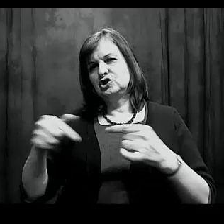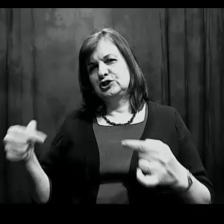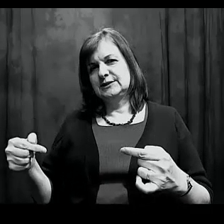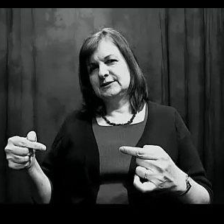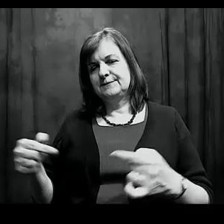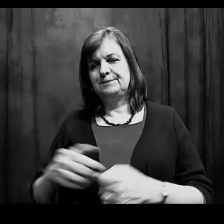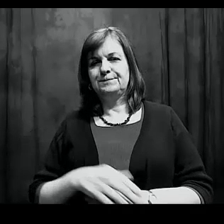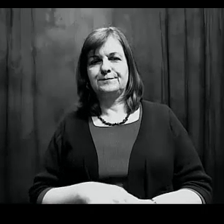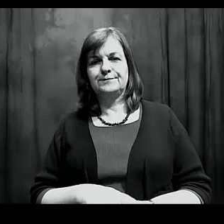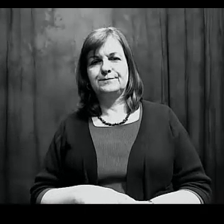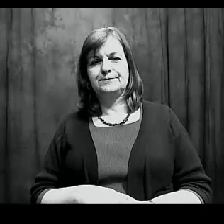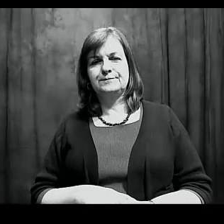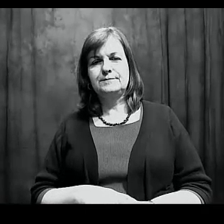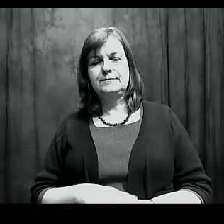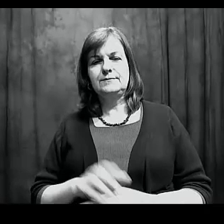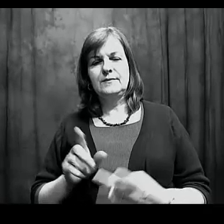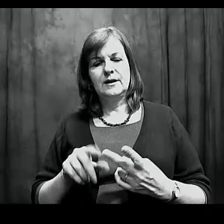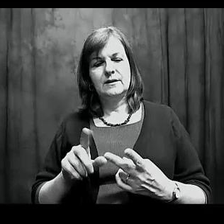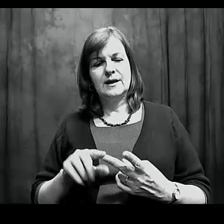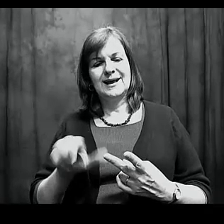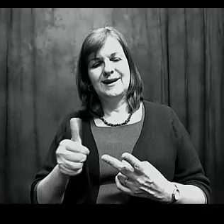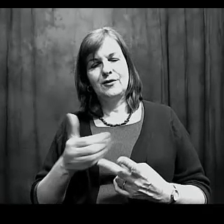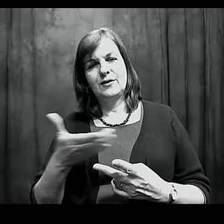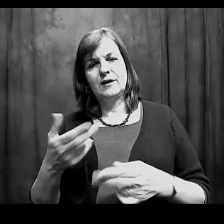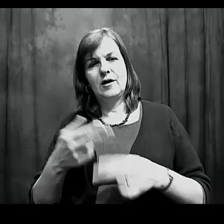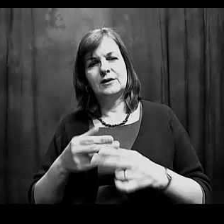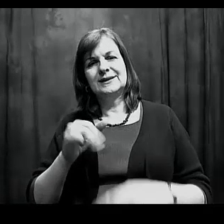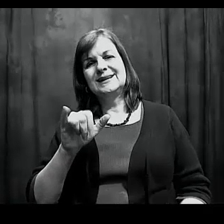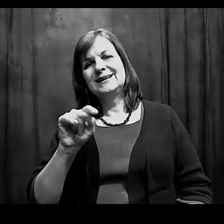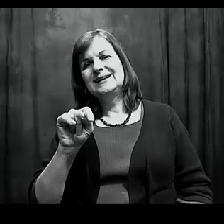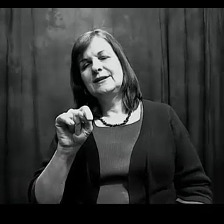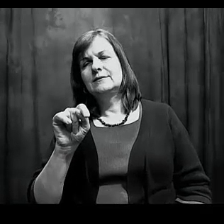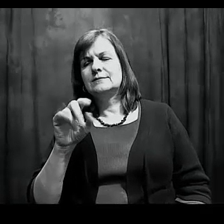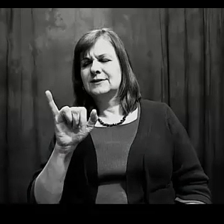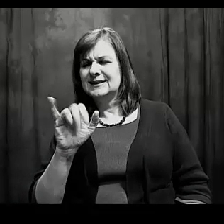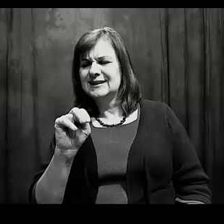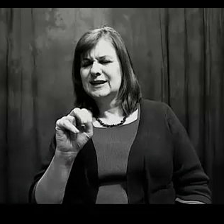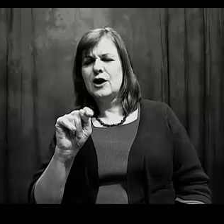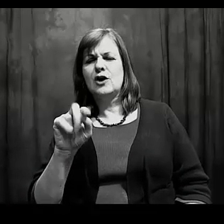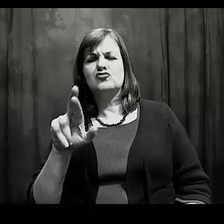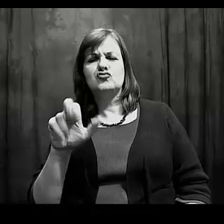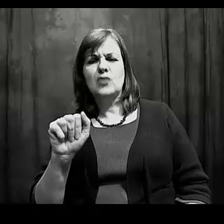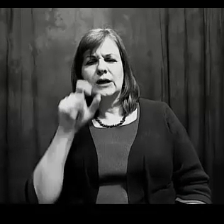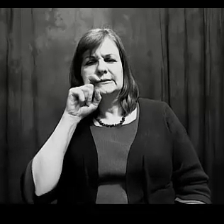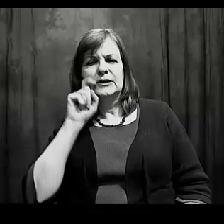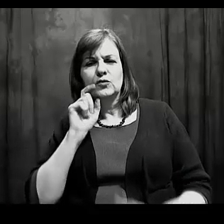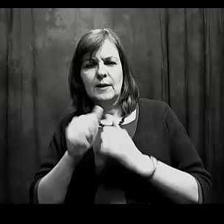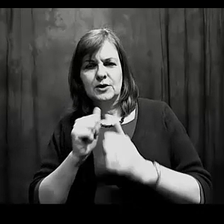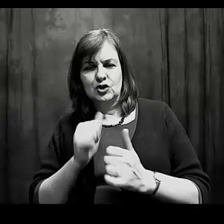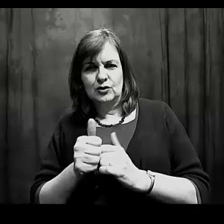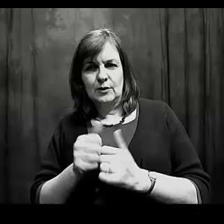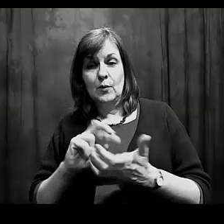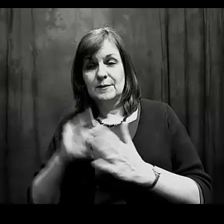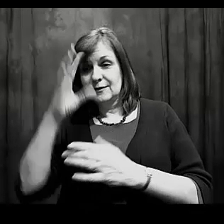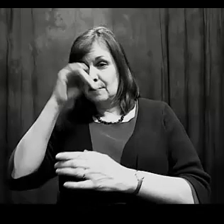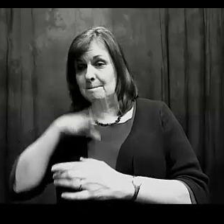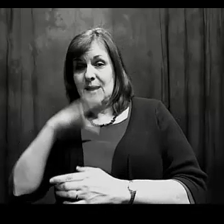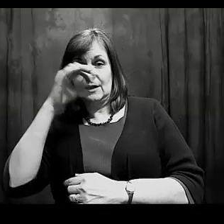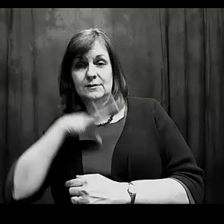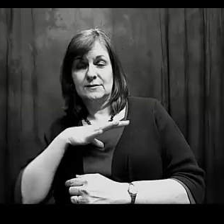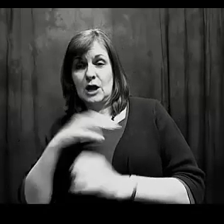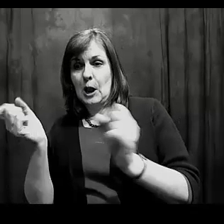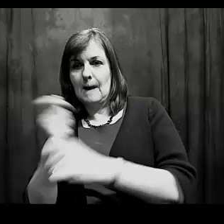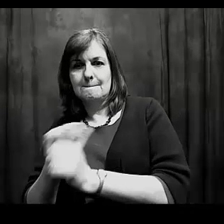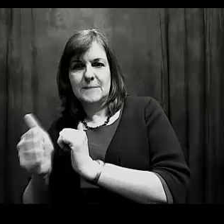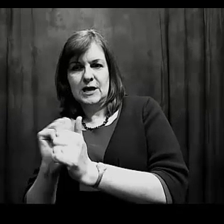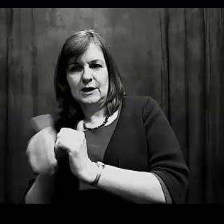genetics. We can also look at something known as intrasexual competition, where the males actually compete. Now,